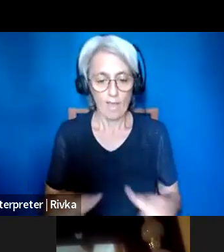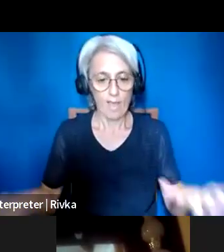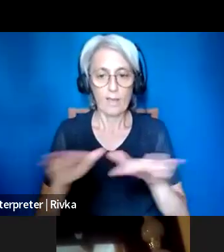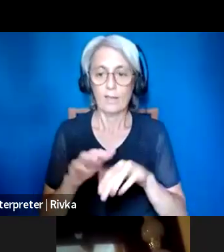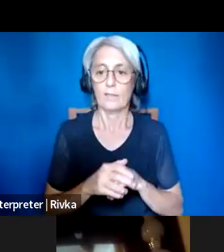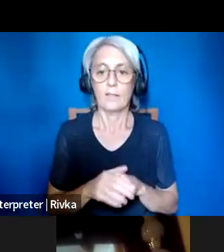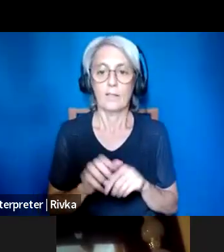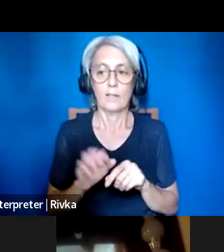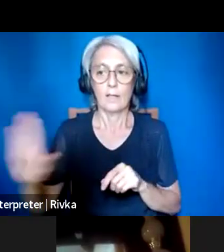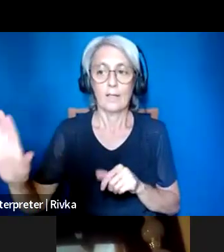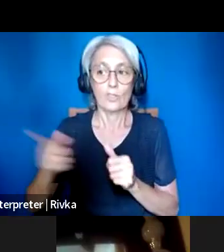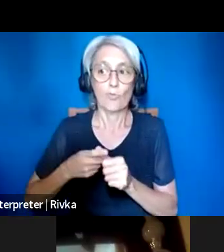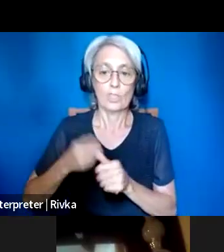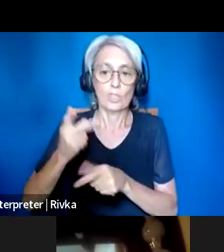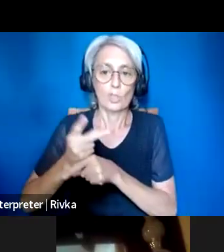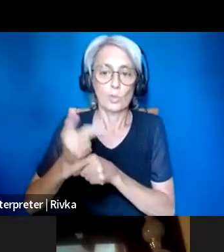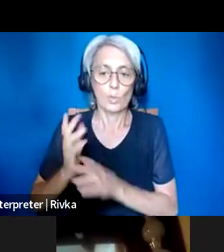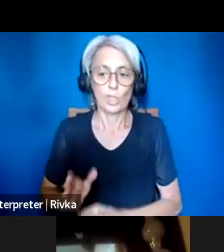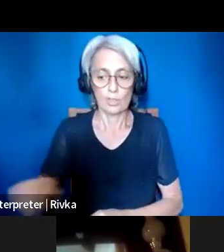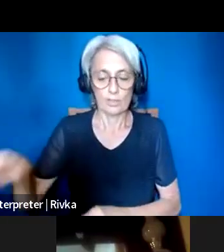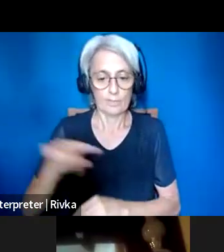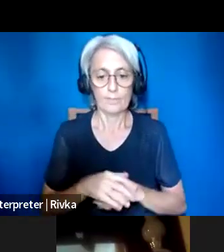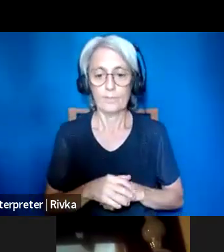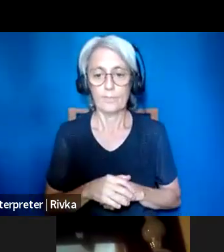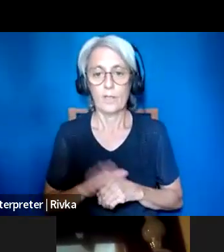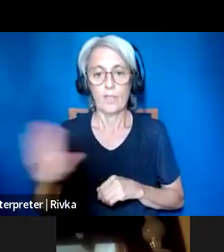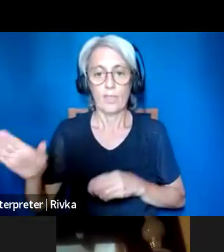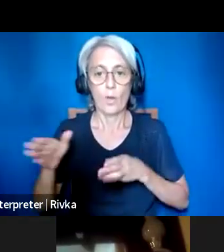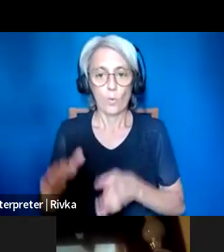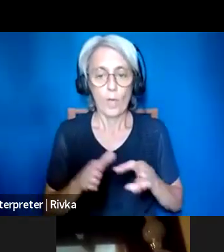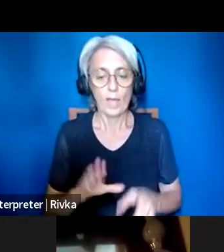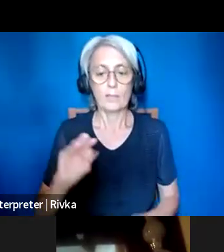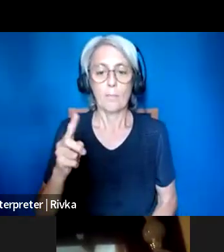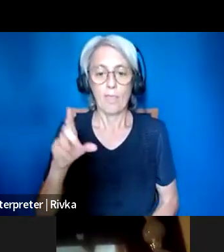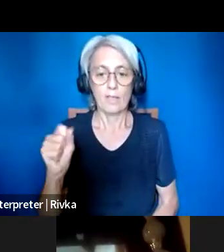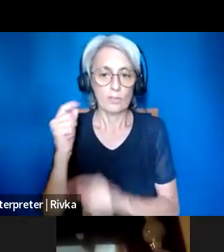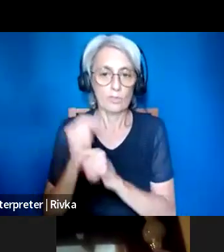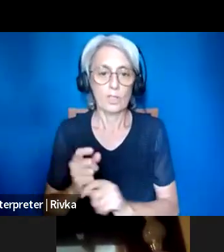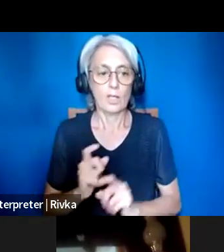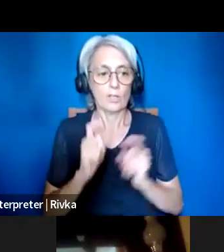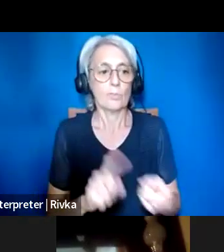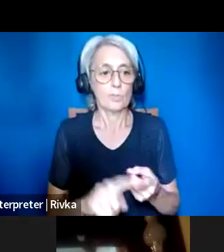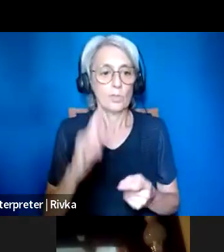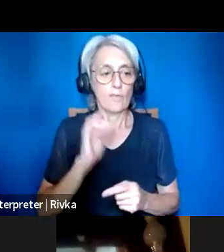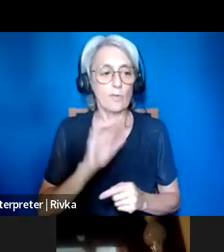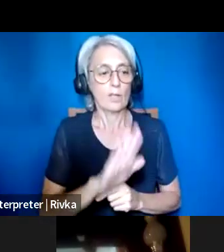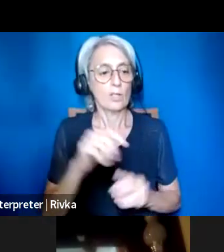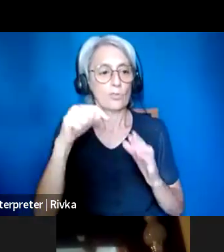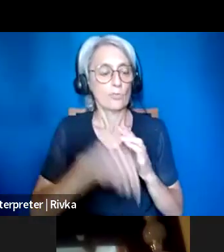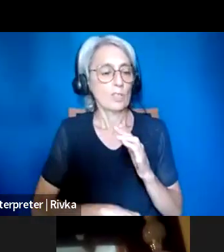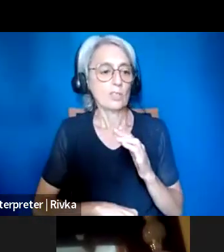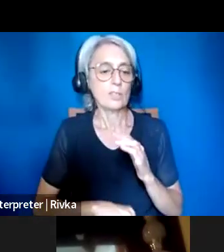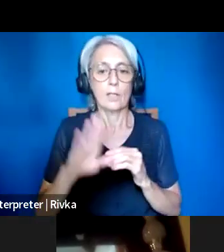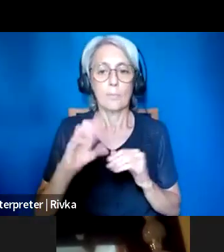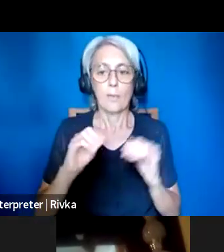its original stewards. Their ways, methods, and traditions have contributed to California's rich biodiversity and